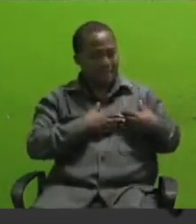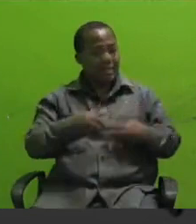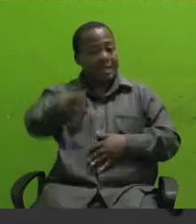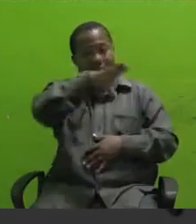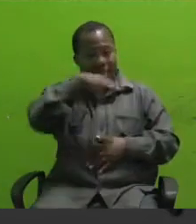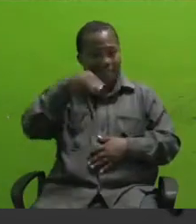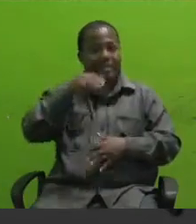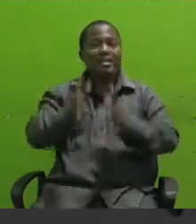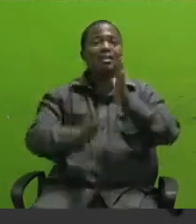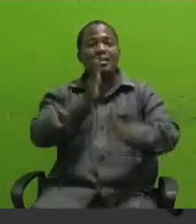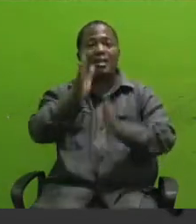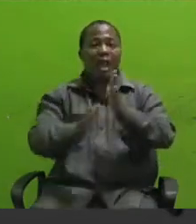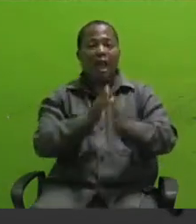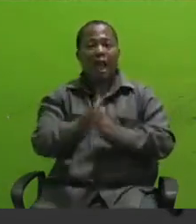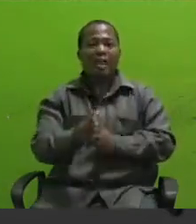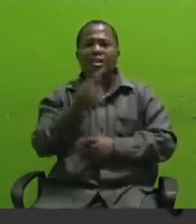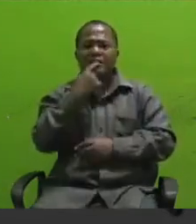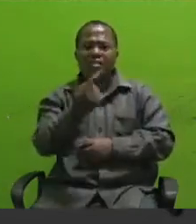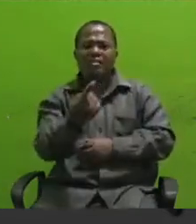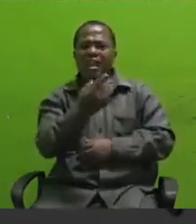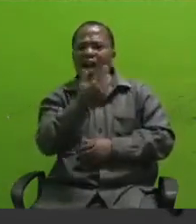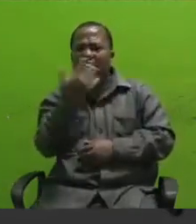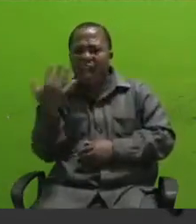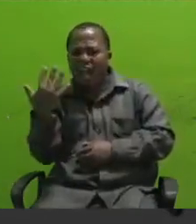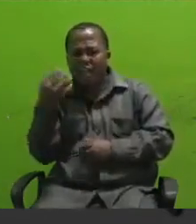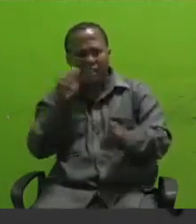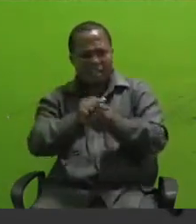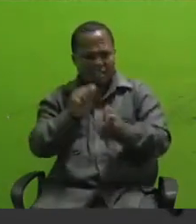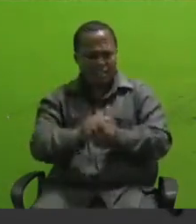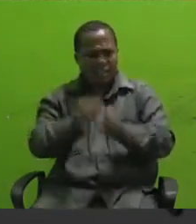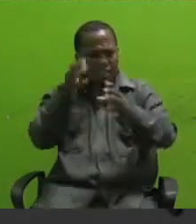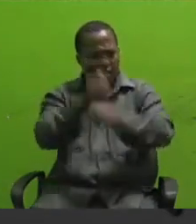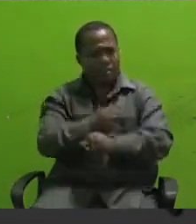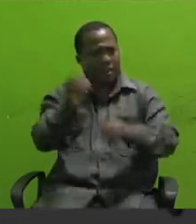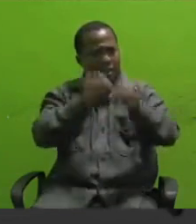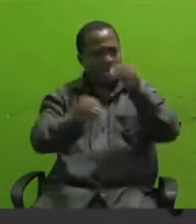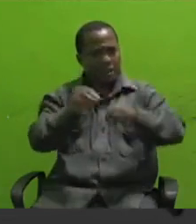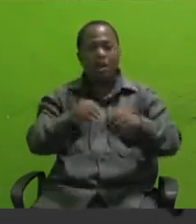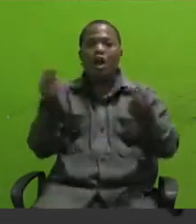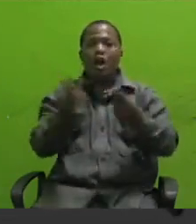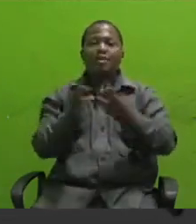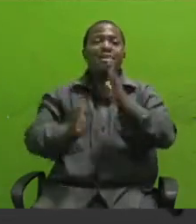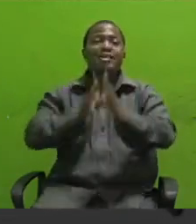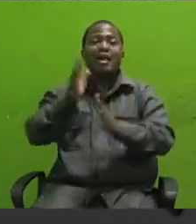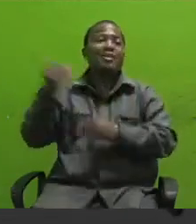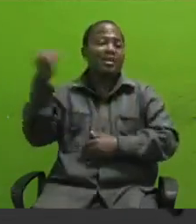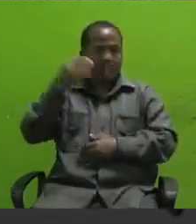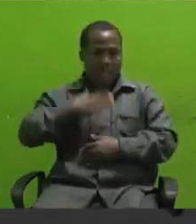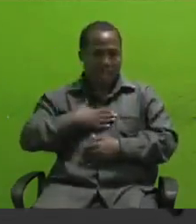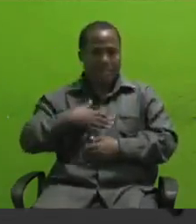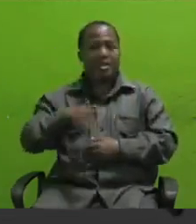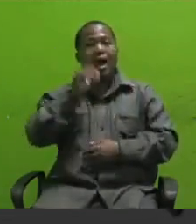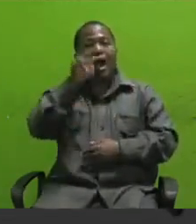Dear friends, these signs tell us what kind of property the chemical has. Also,